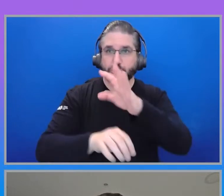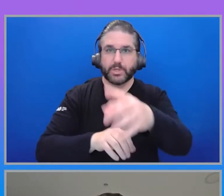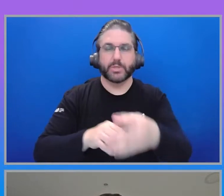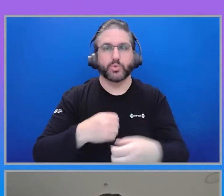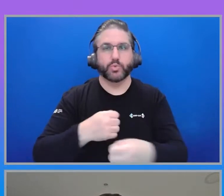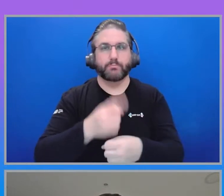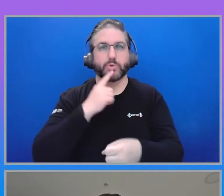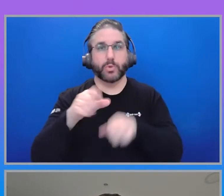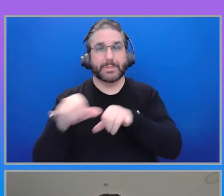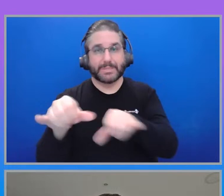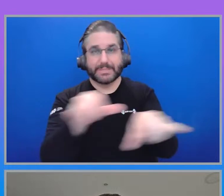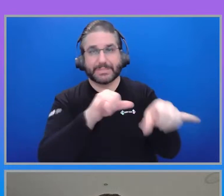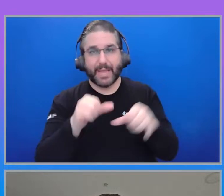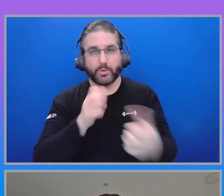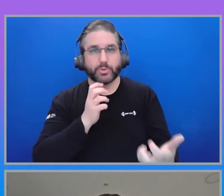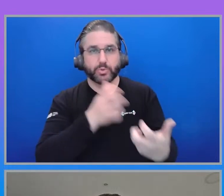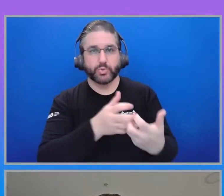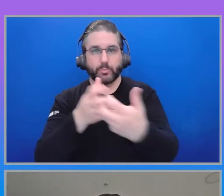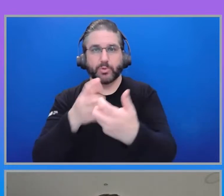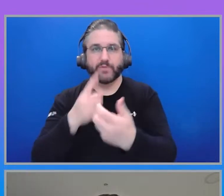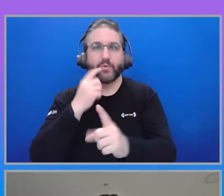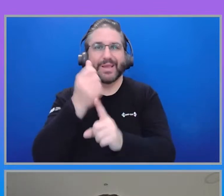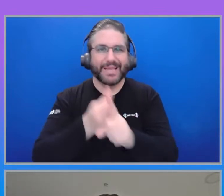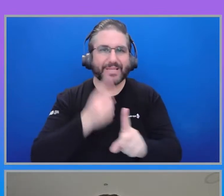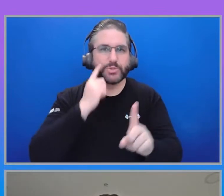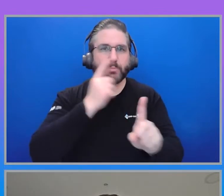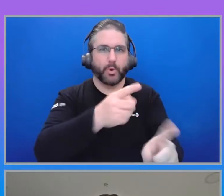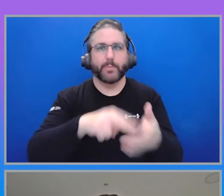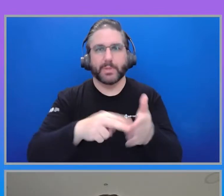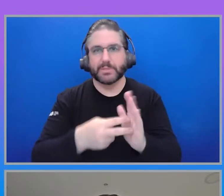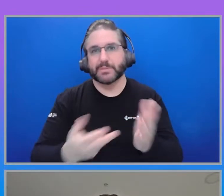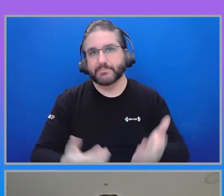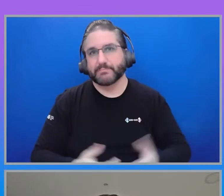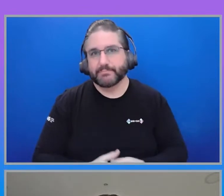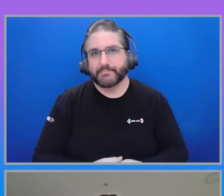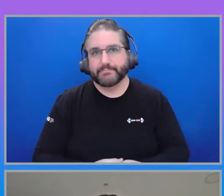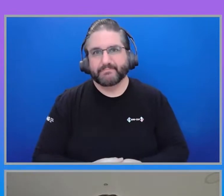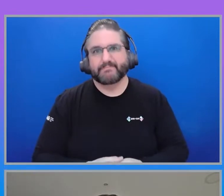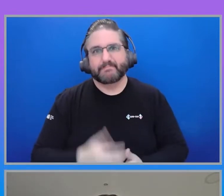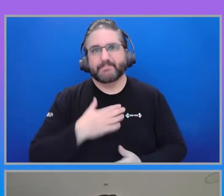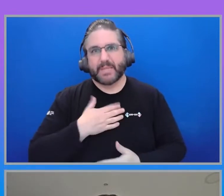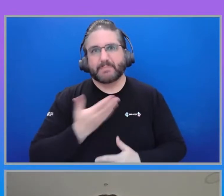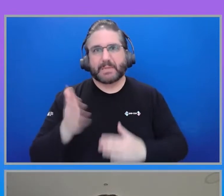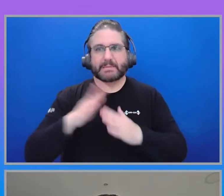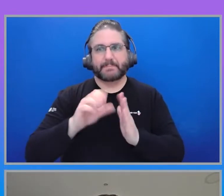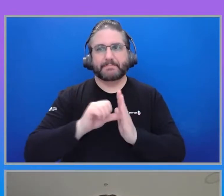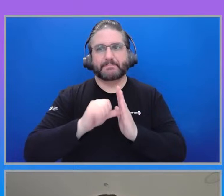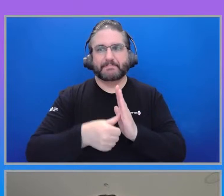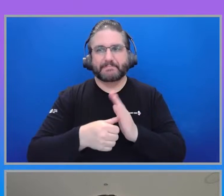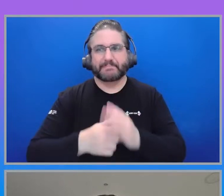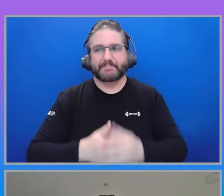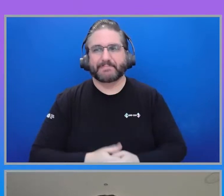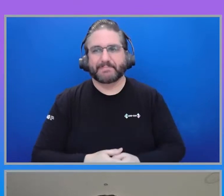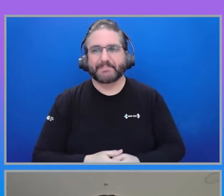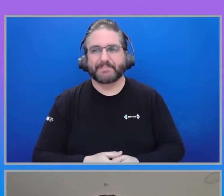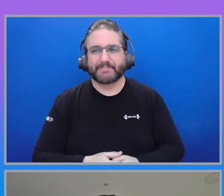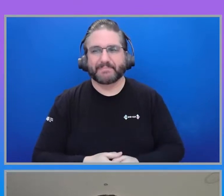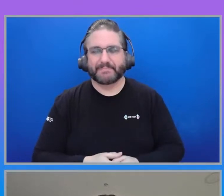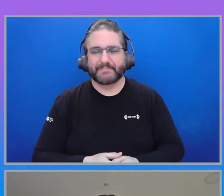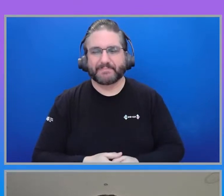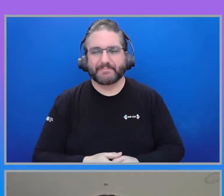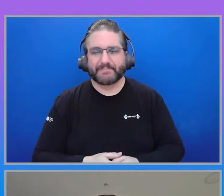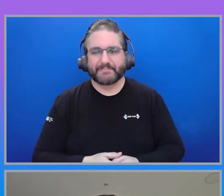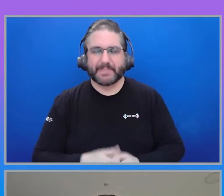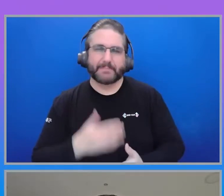for its purpose. Those are the main Thank you. Thank you so much. final words from my